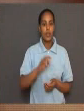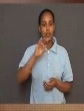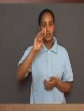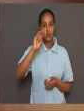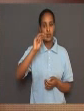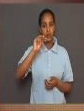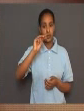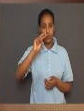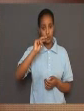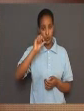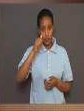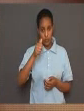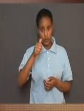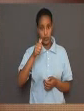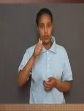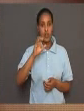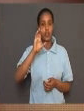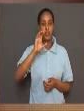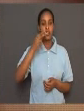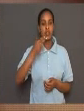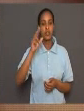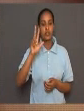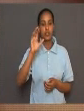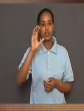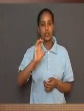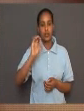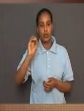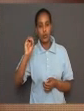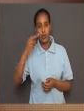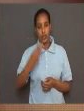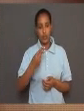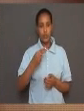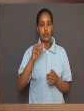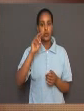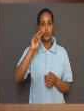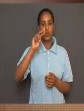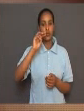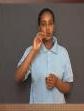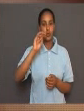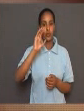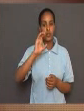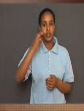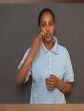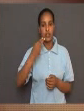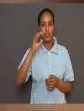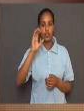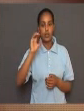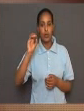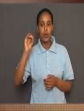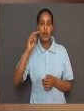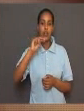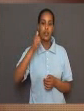Sodium reacts with ethanoic acid to form sodium ethanoate and